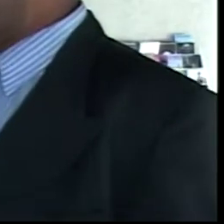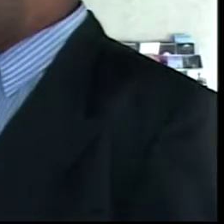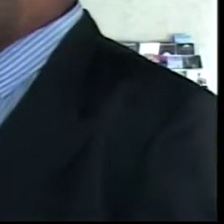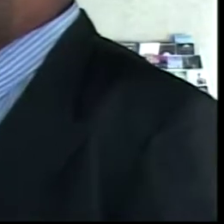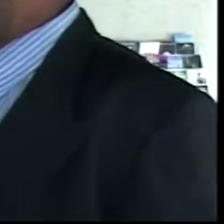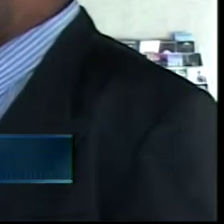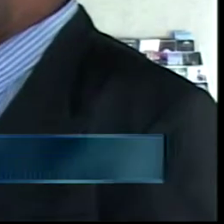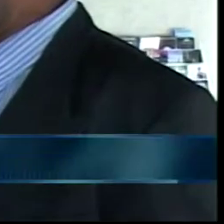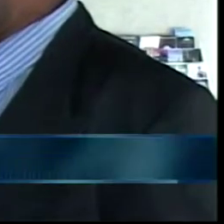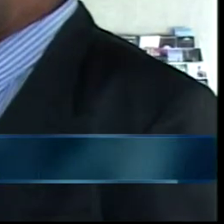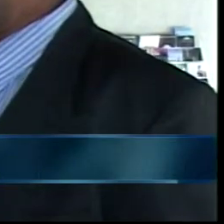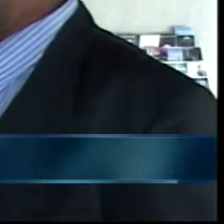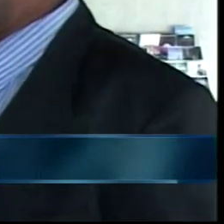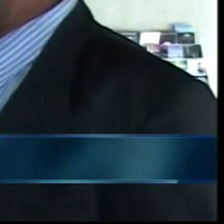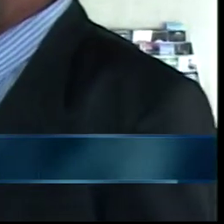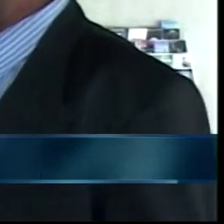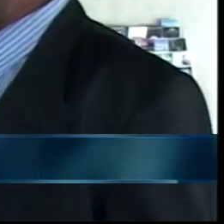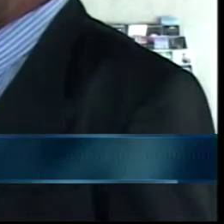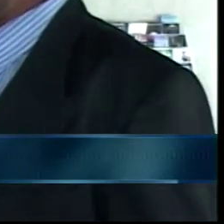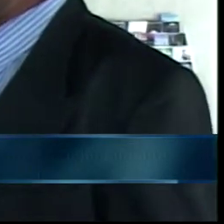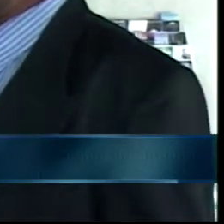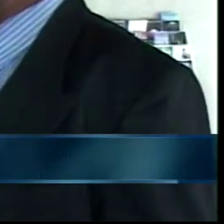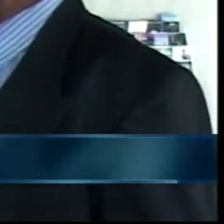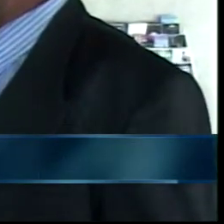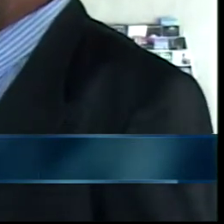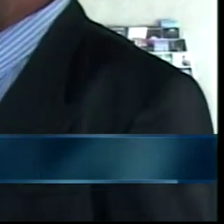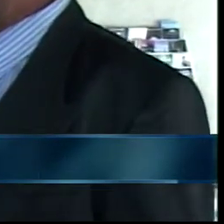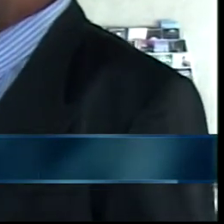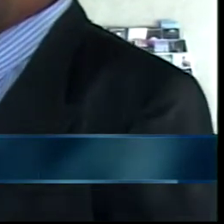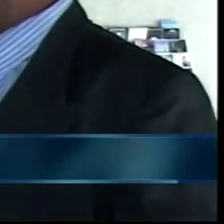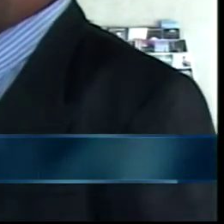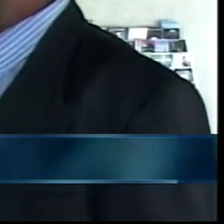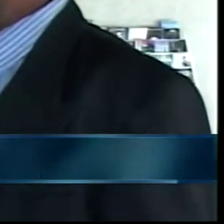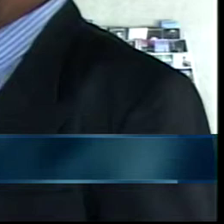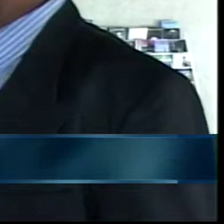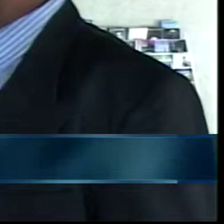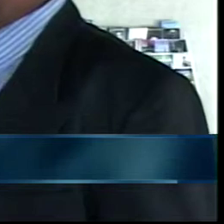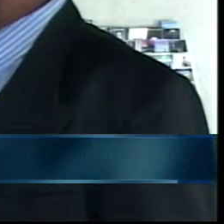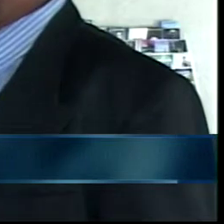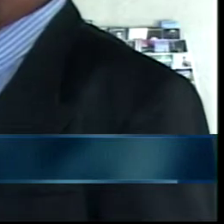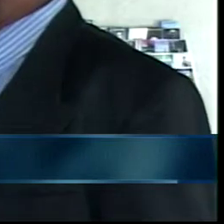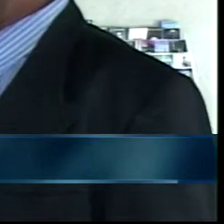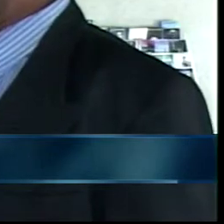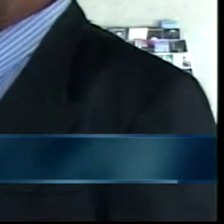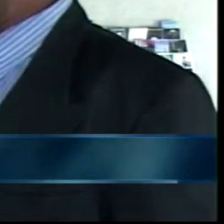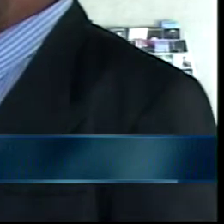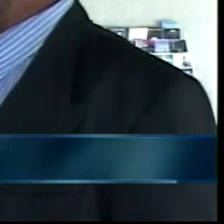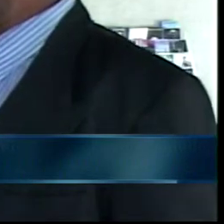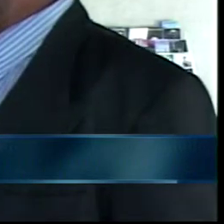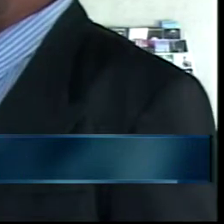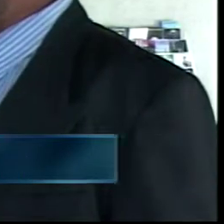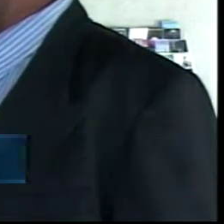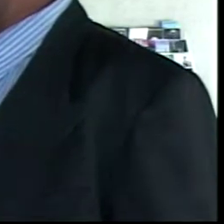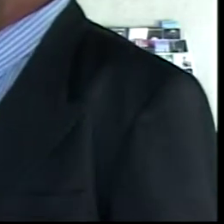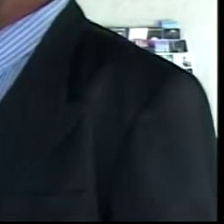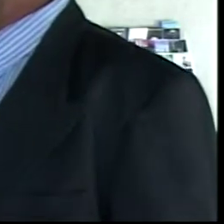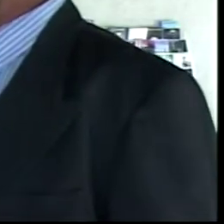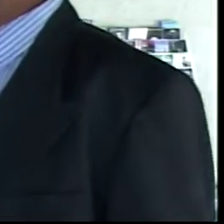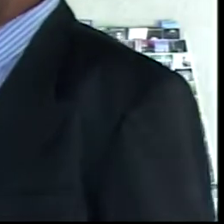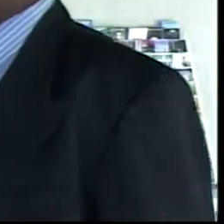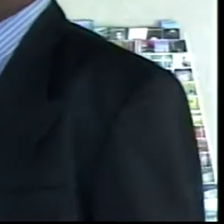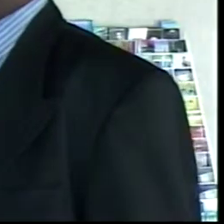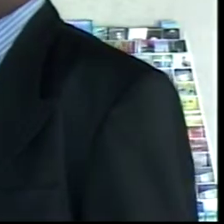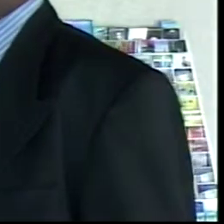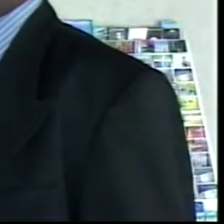have the memorandum of understanding or the SLA with the third party that requires it to follow